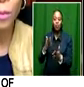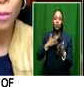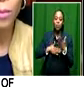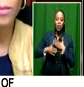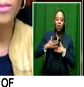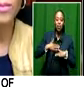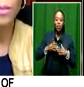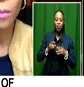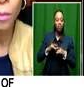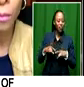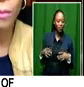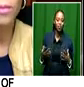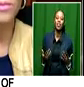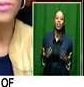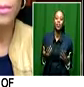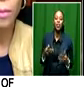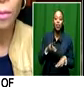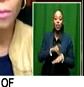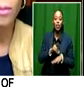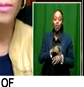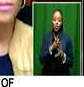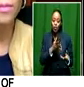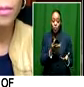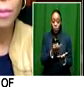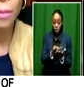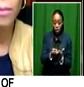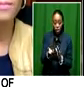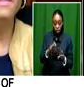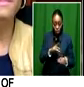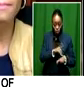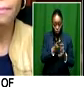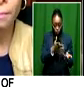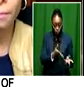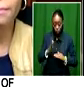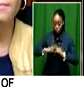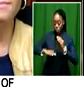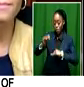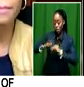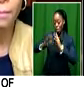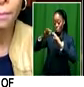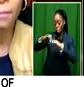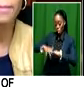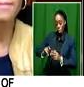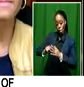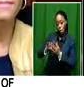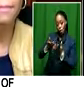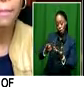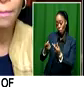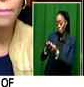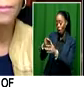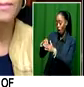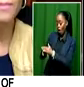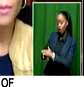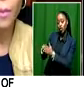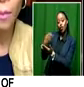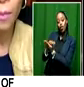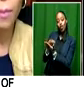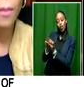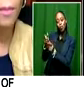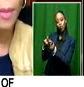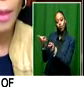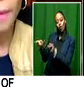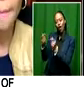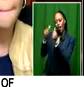Patients die at the hands of such doctors. Buildings collapse at the hands of such engineers. Money is lost at the hands of such economists